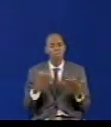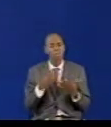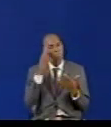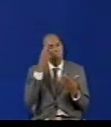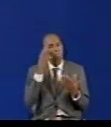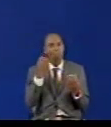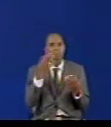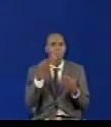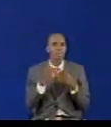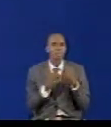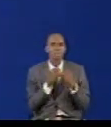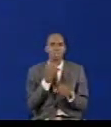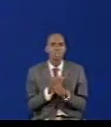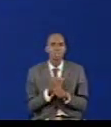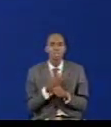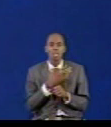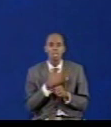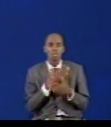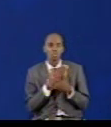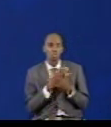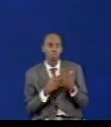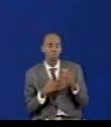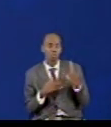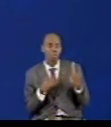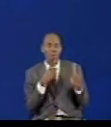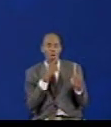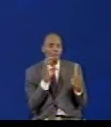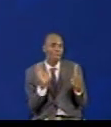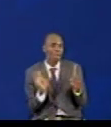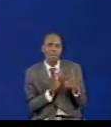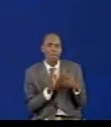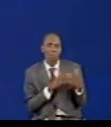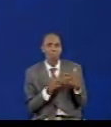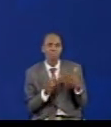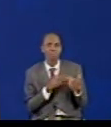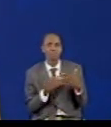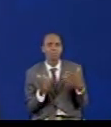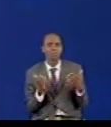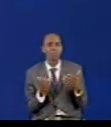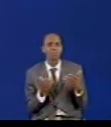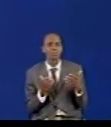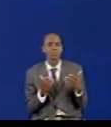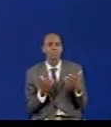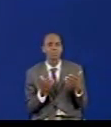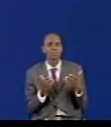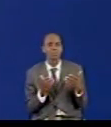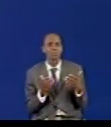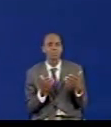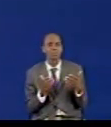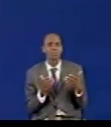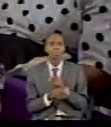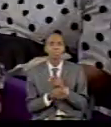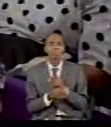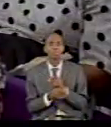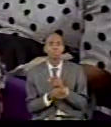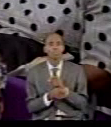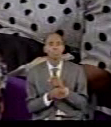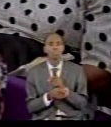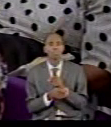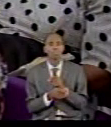years, and somebody, whoever, brings anything that will turn